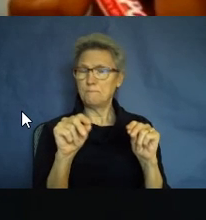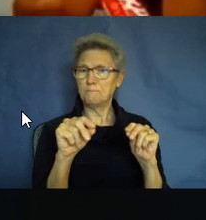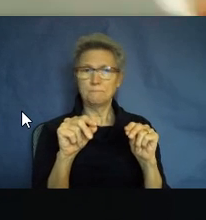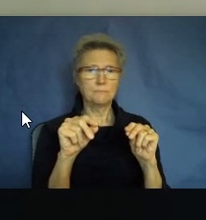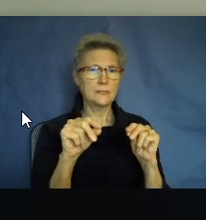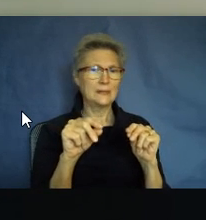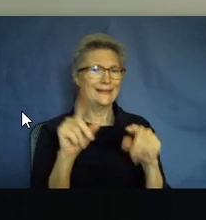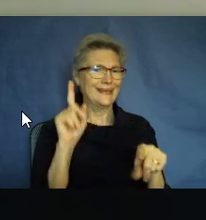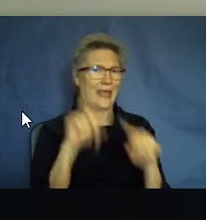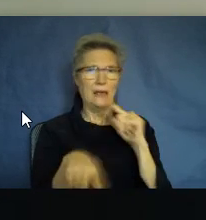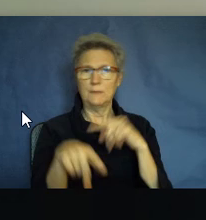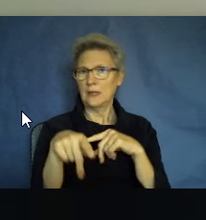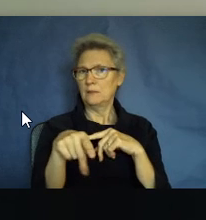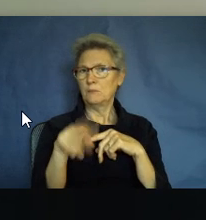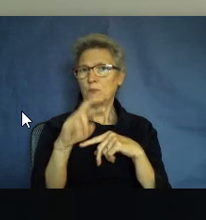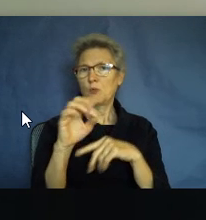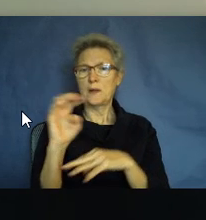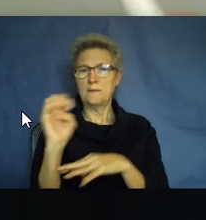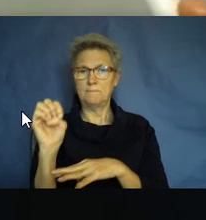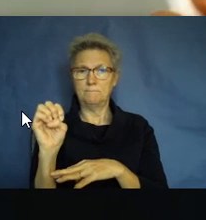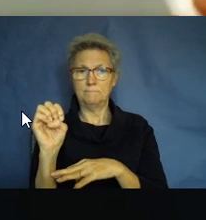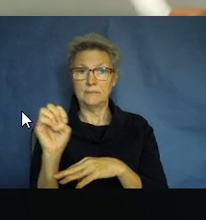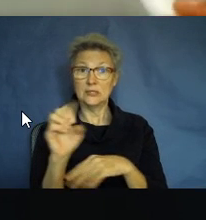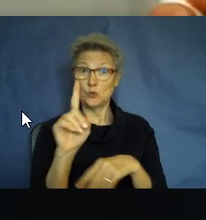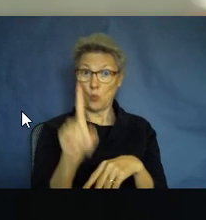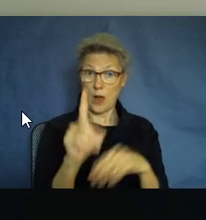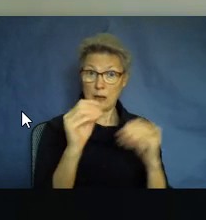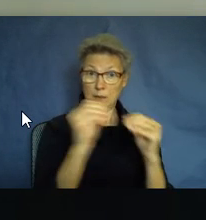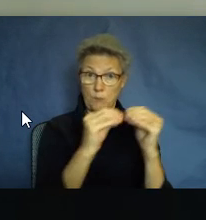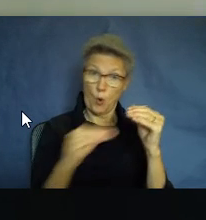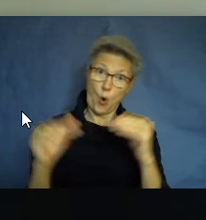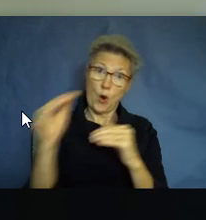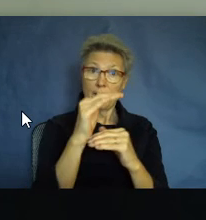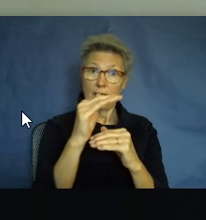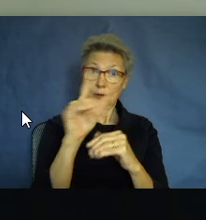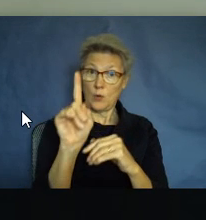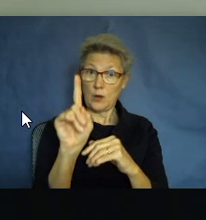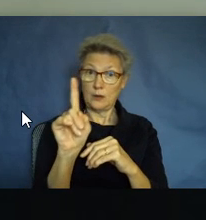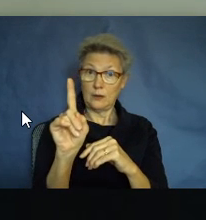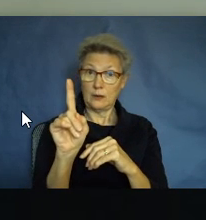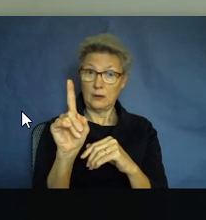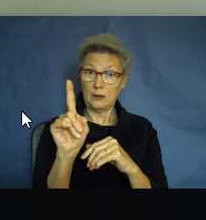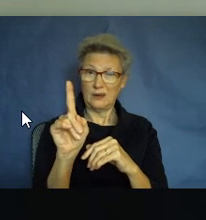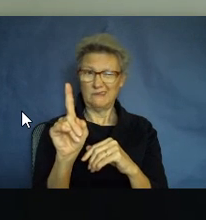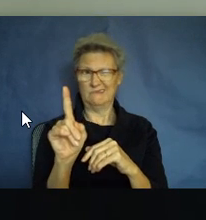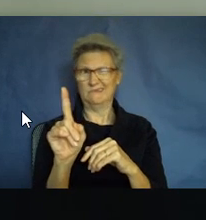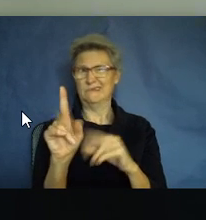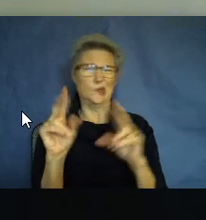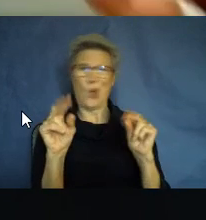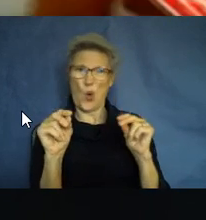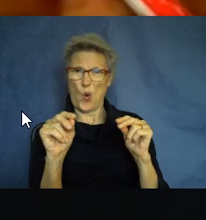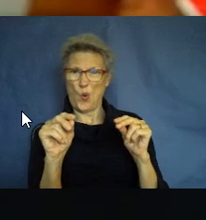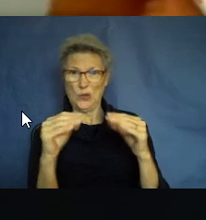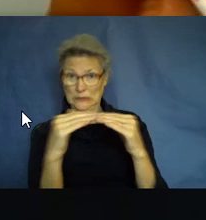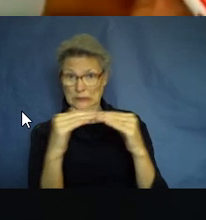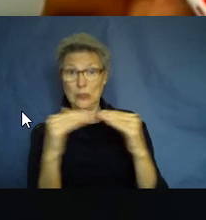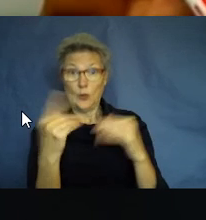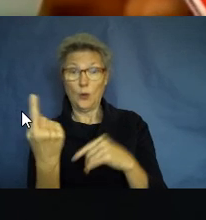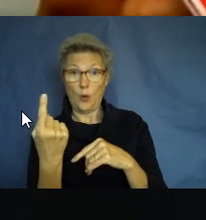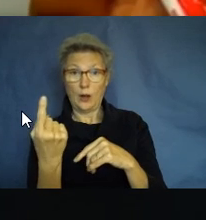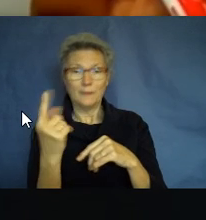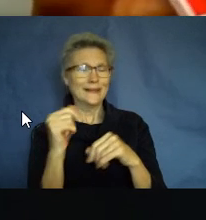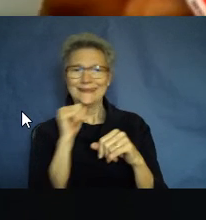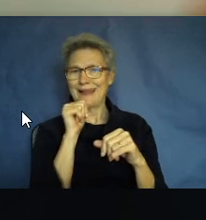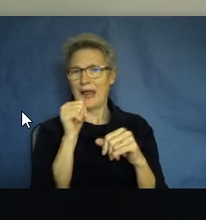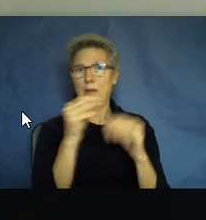So it couldn't be a prime number. Is 1 greater than 1? Well, no, it's not. It's equivalent to 1, but